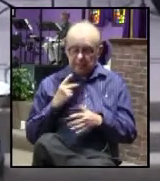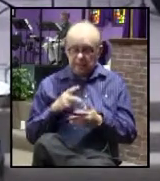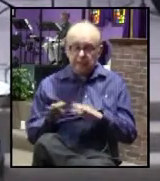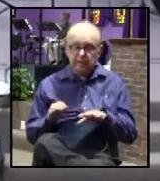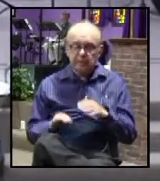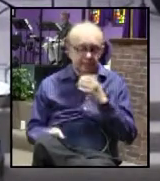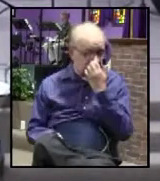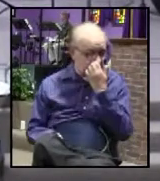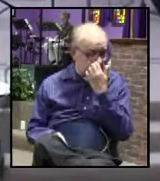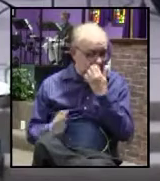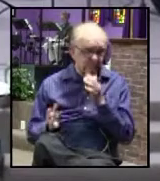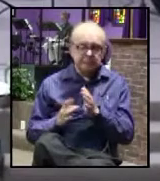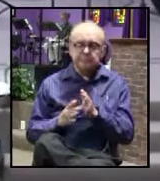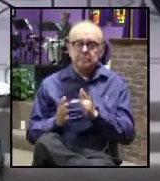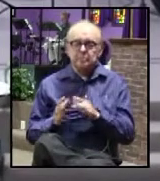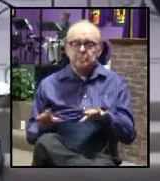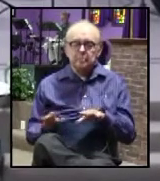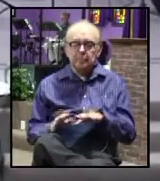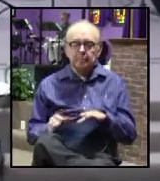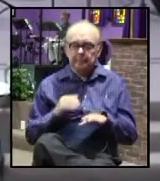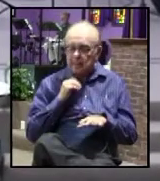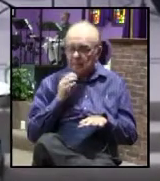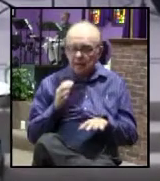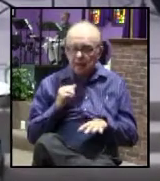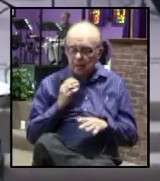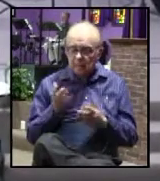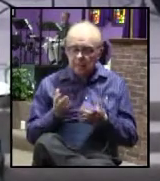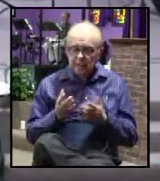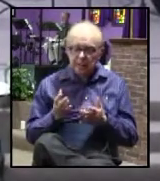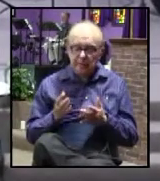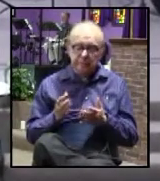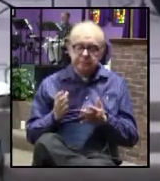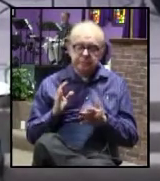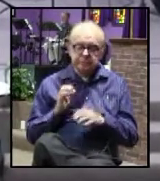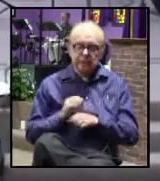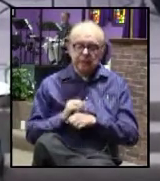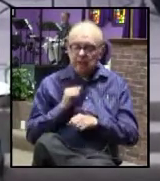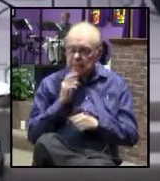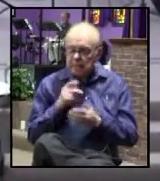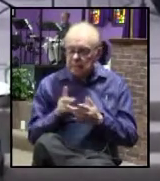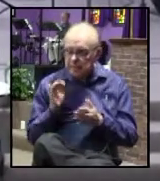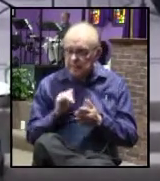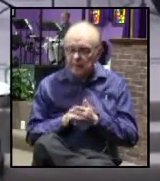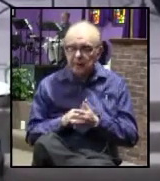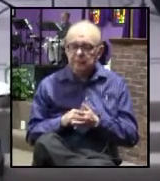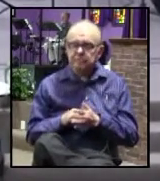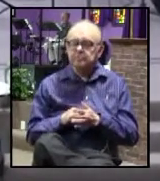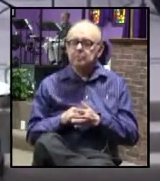it. Here, Jesus is doing an undesirable task and he didn't get paid for it.